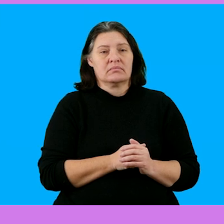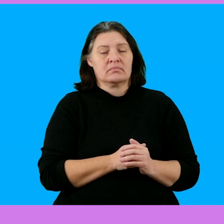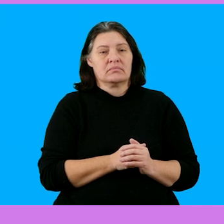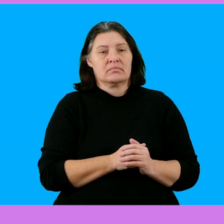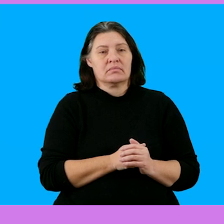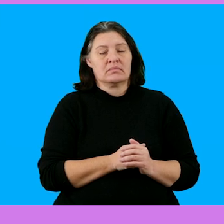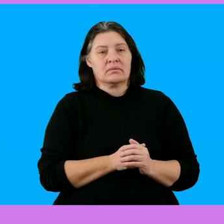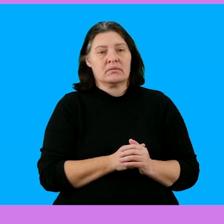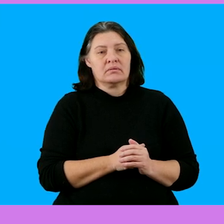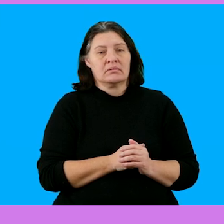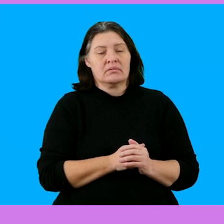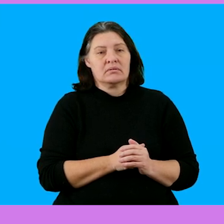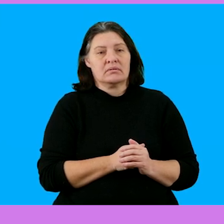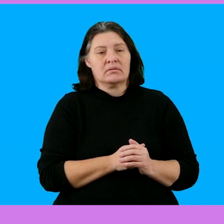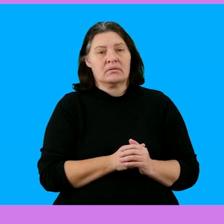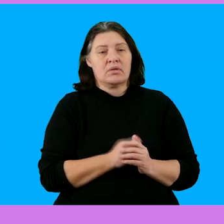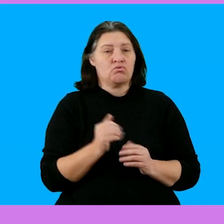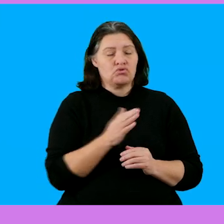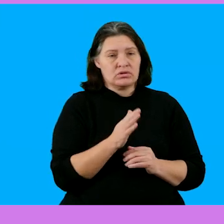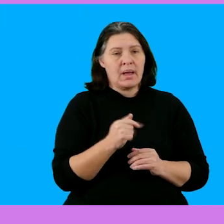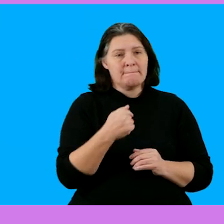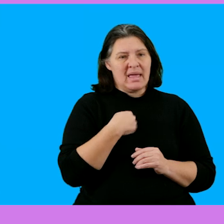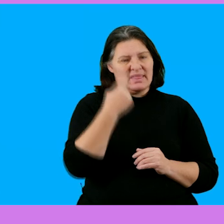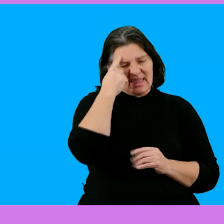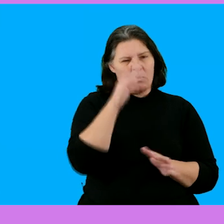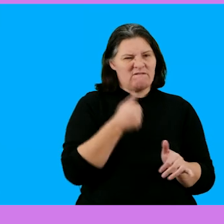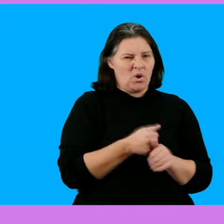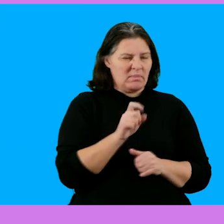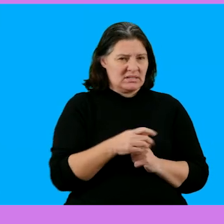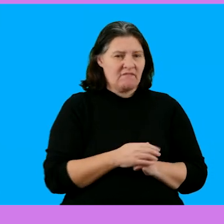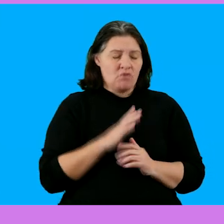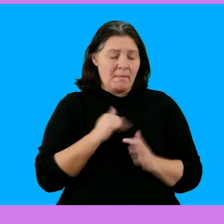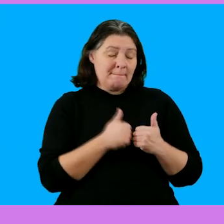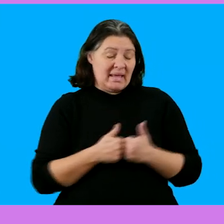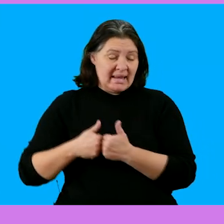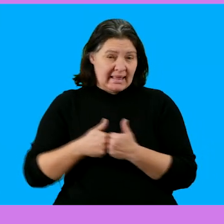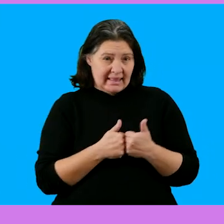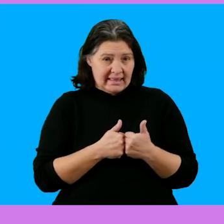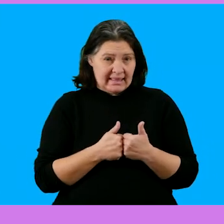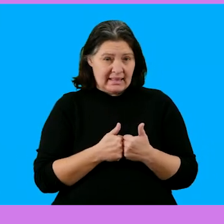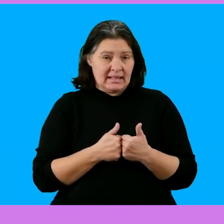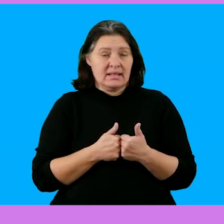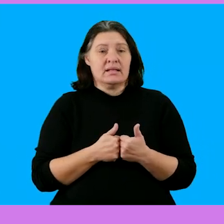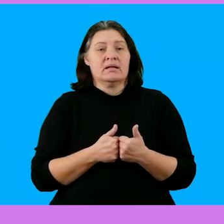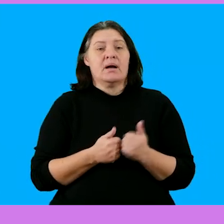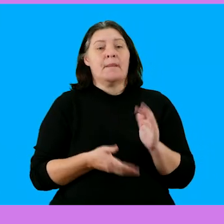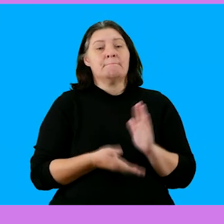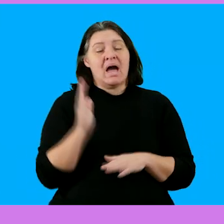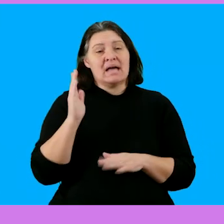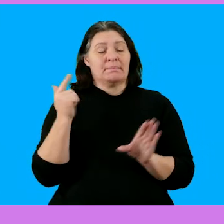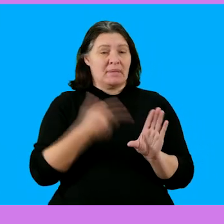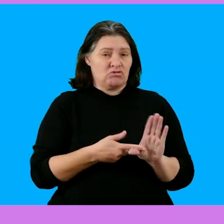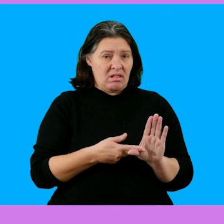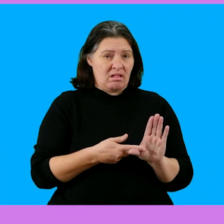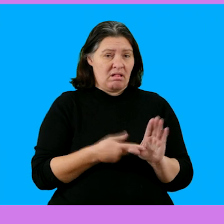going to quickly take you through the route that I think we should follow here. So from the picnic site, past